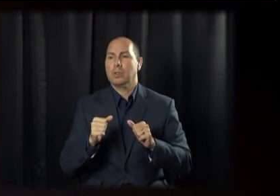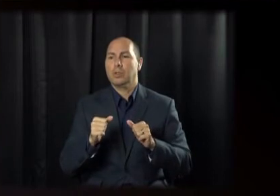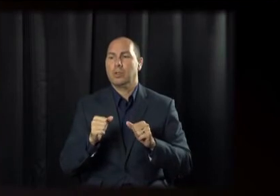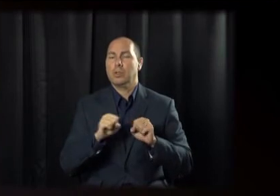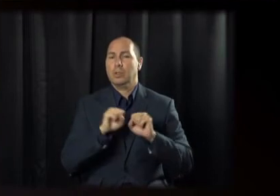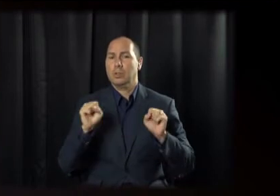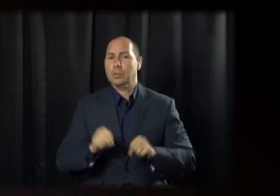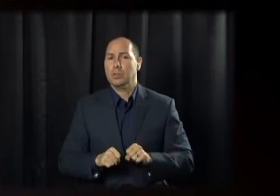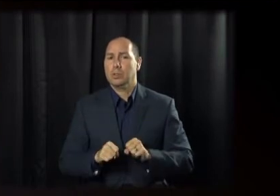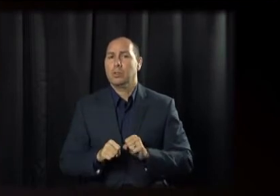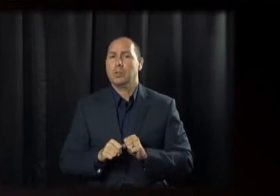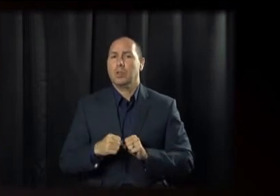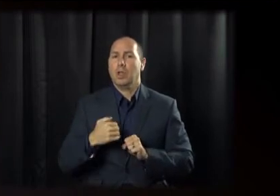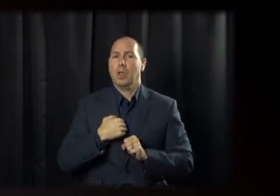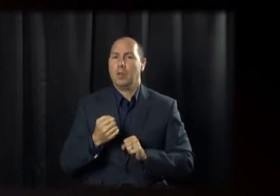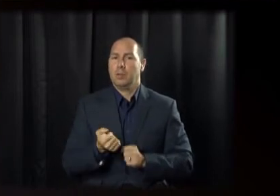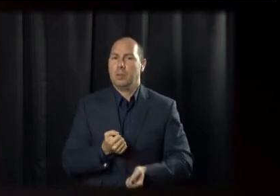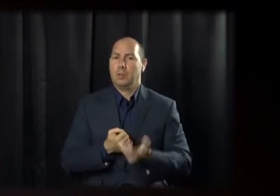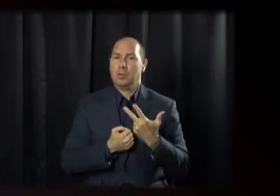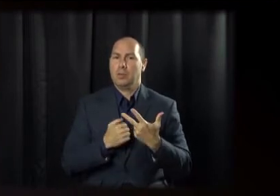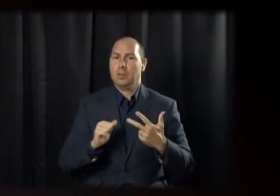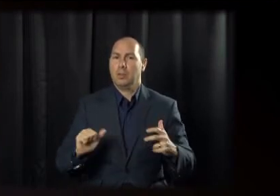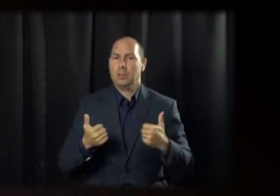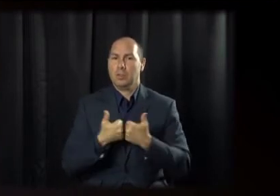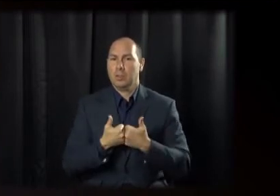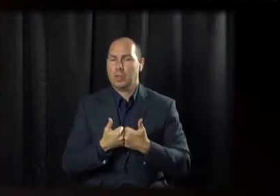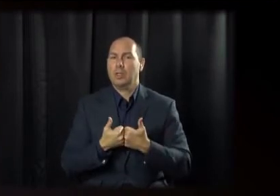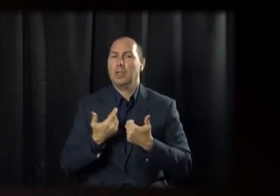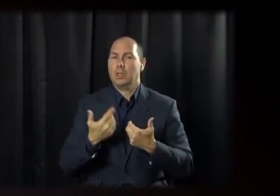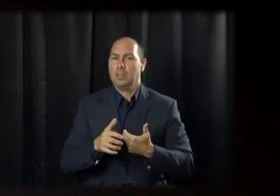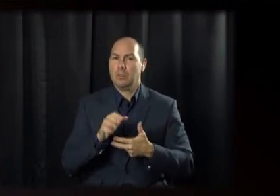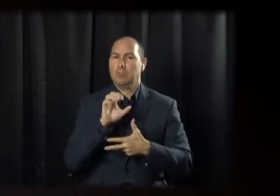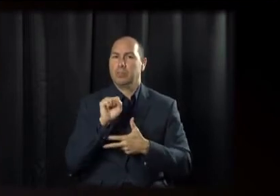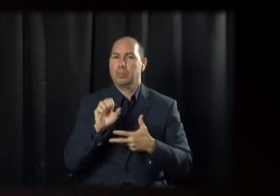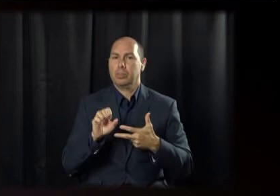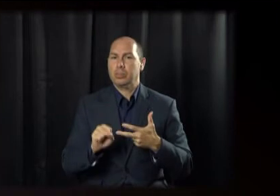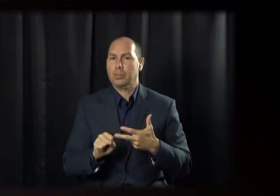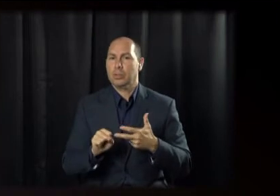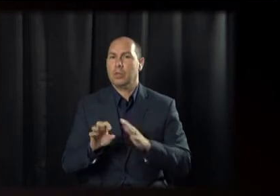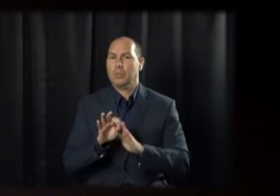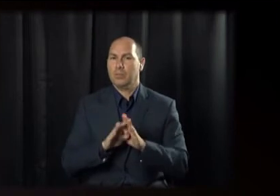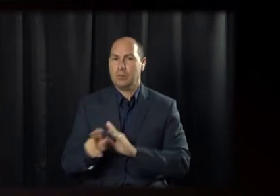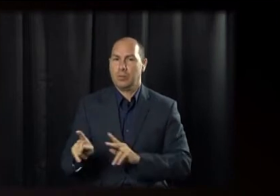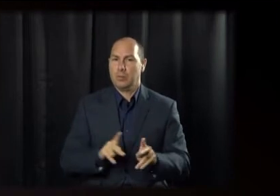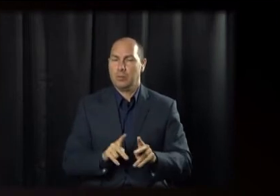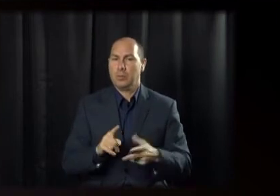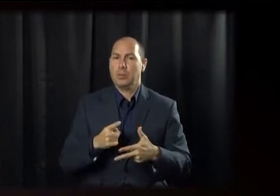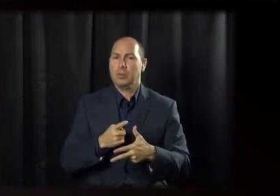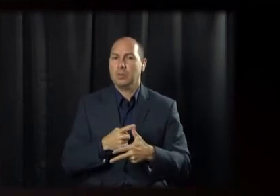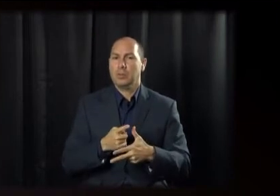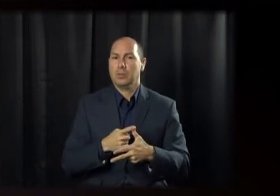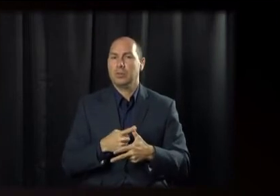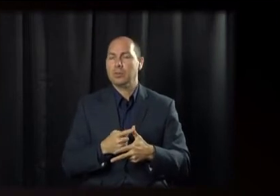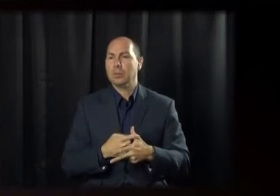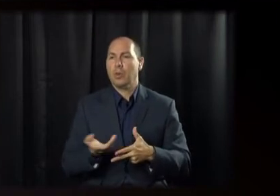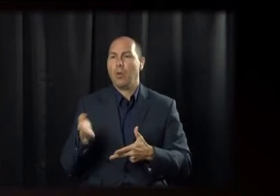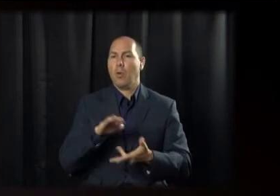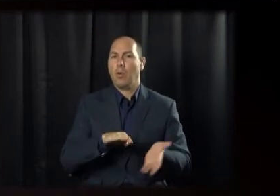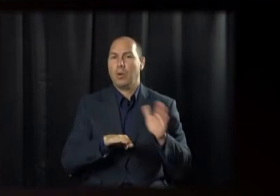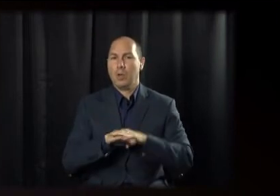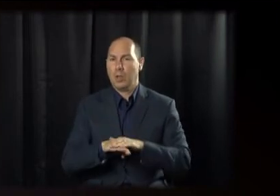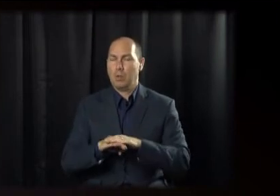address 3 root challenges identified in the Commonwealth Certified Fiscal Plan, including overlapping and fragmented responsibility